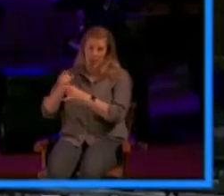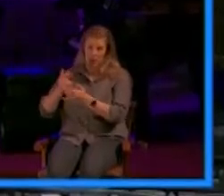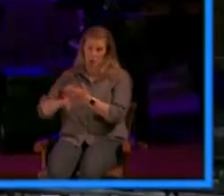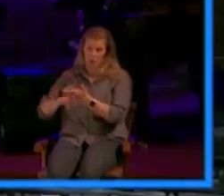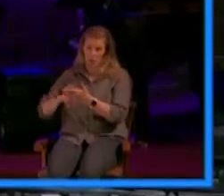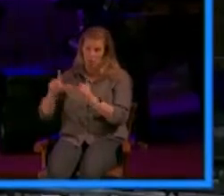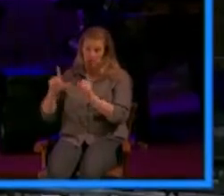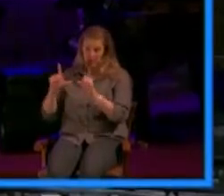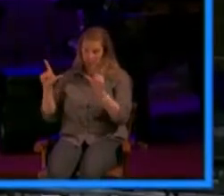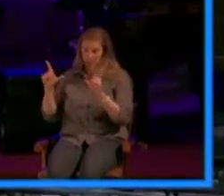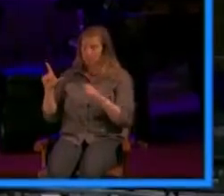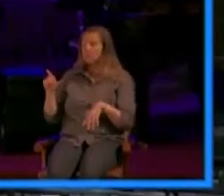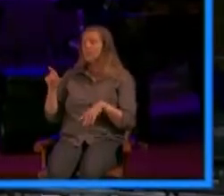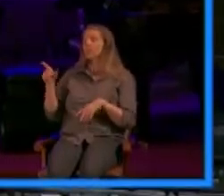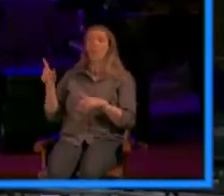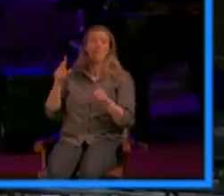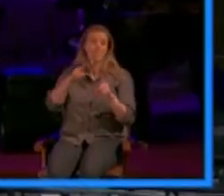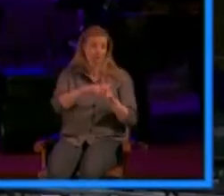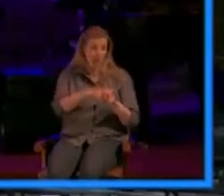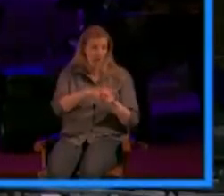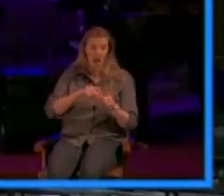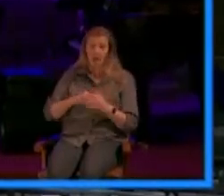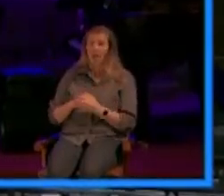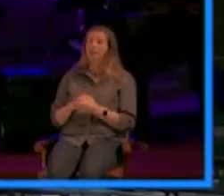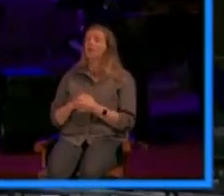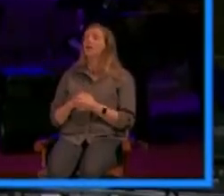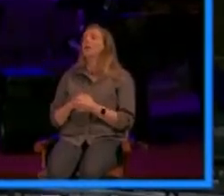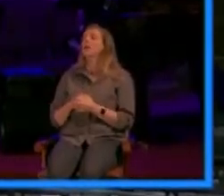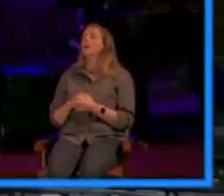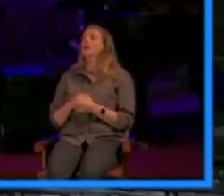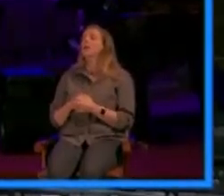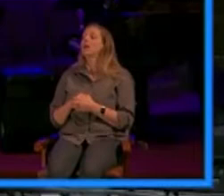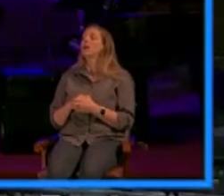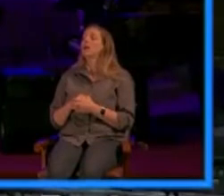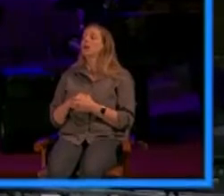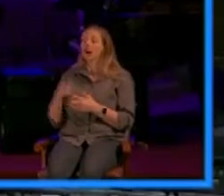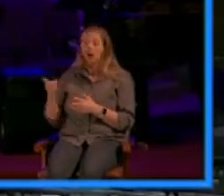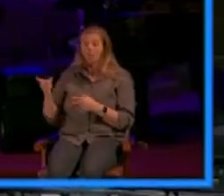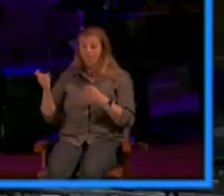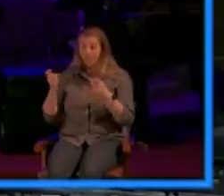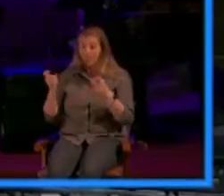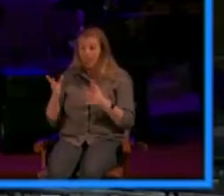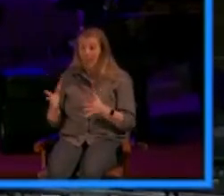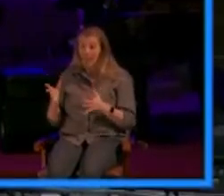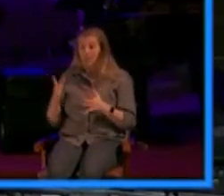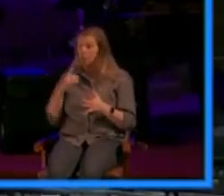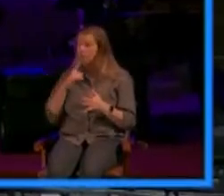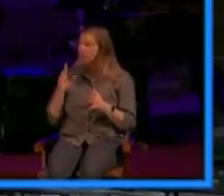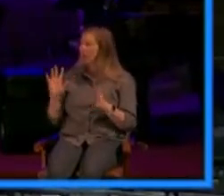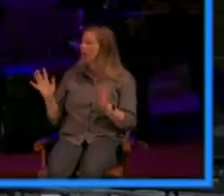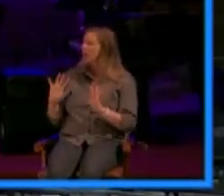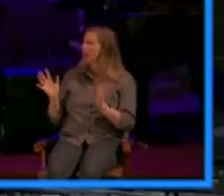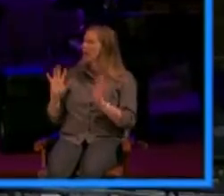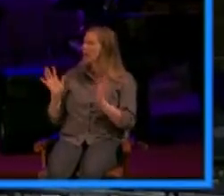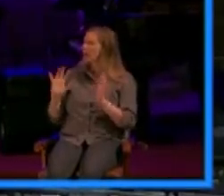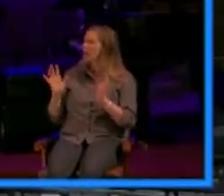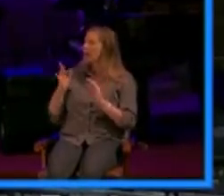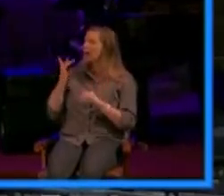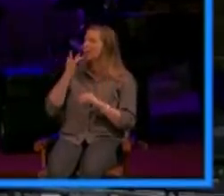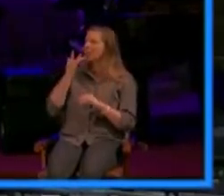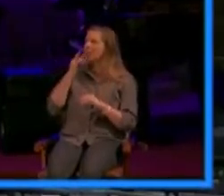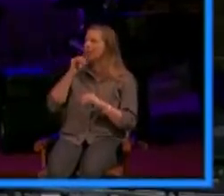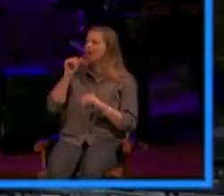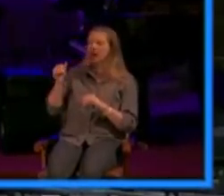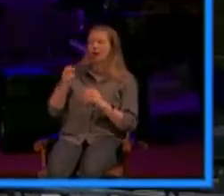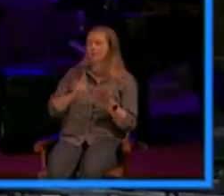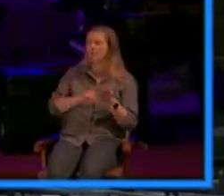the liquor license, and he refused because he had a biblical conviction, a strong conviction, and so they fired him. And I remember the day he came to